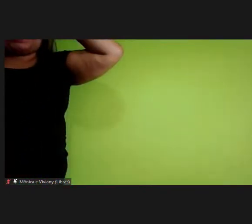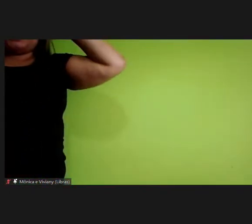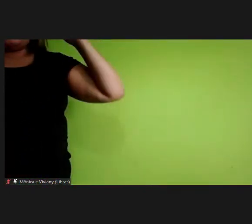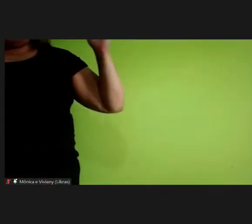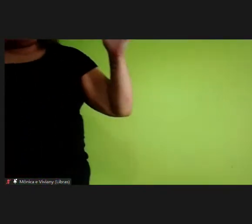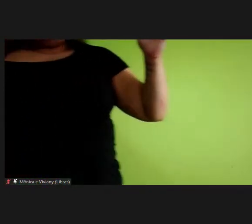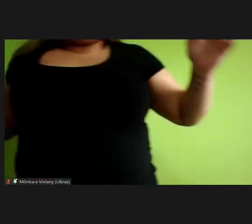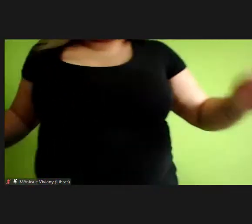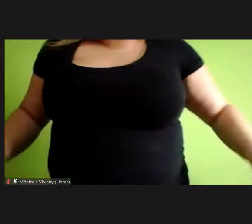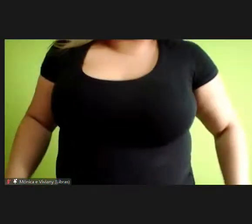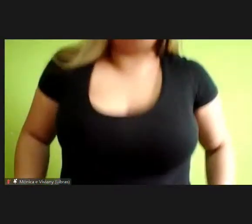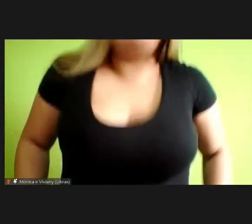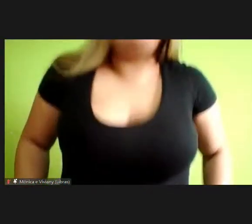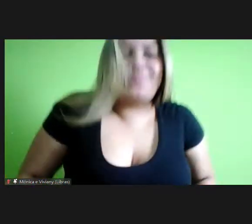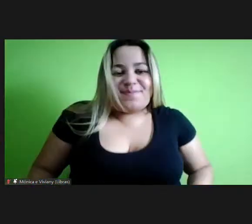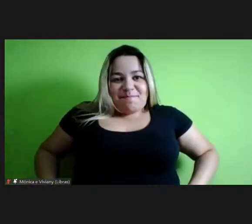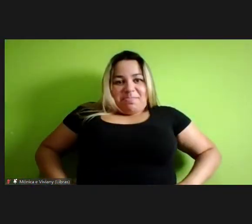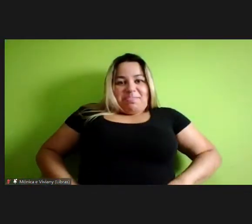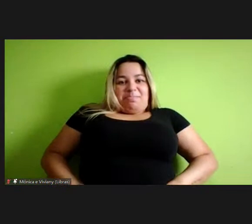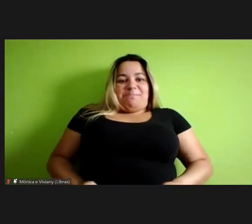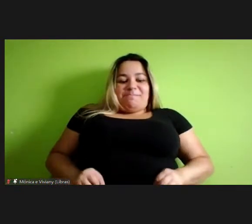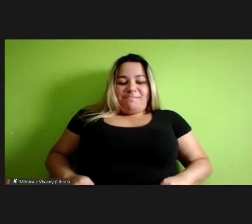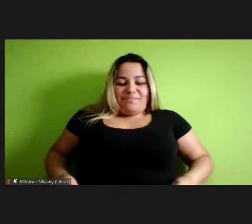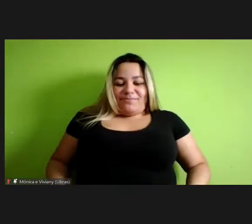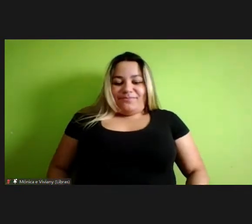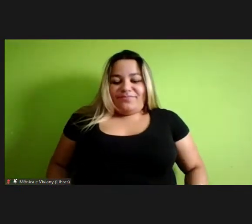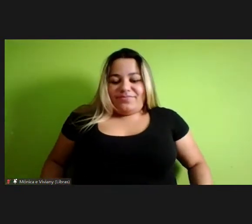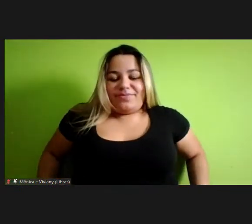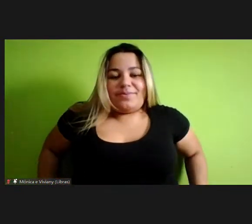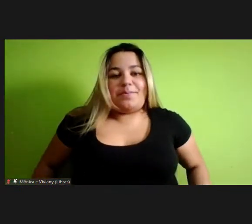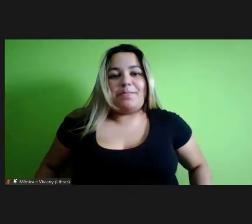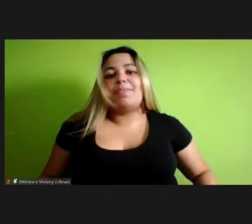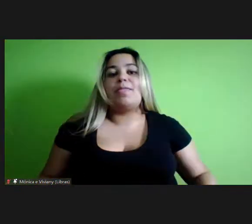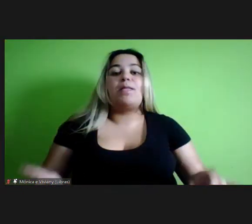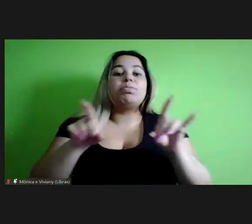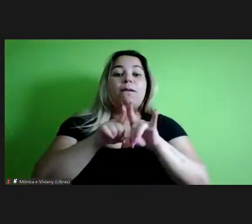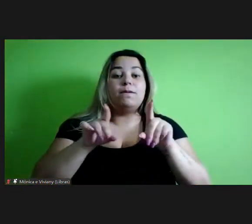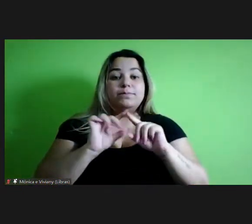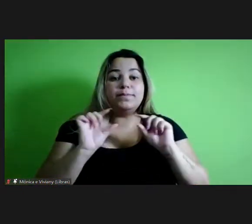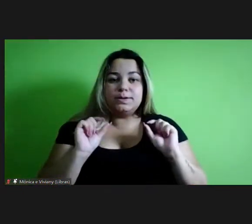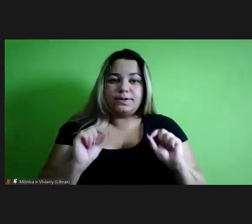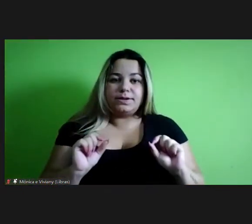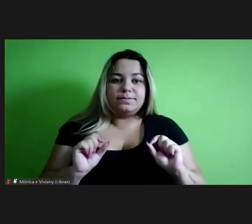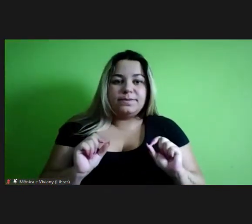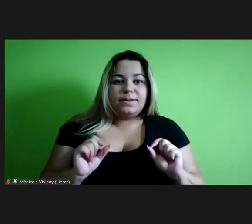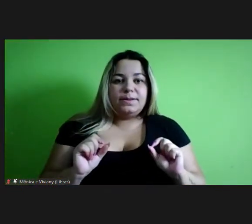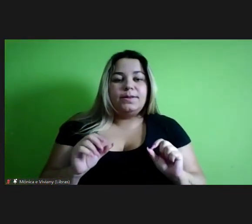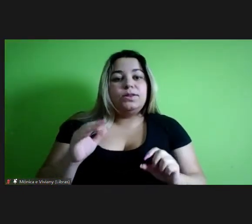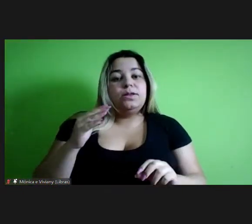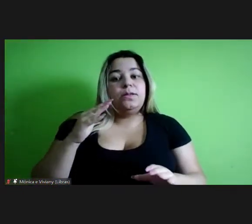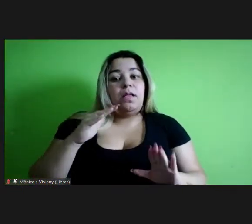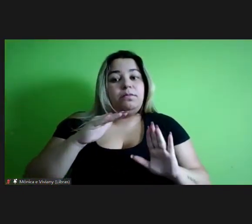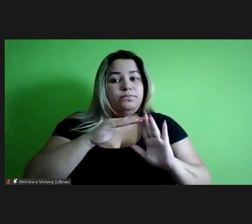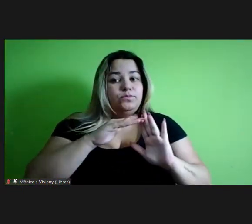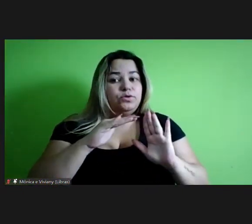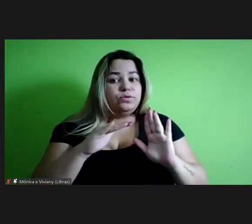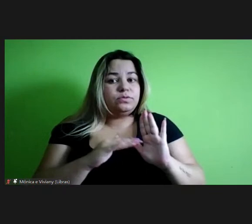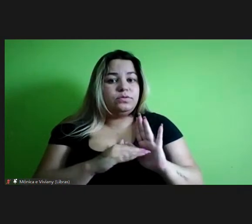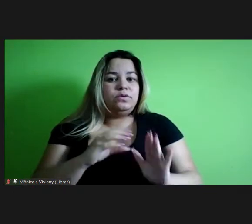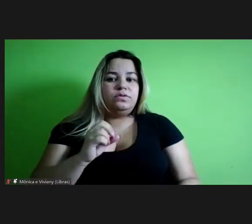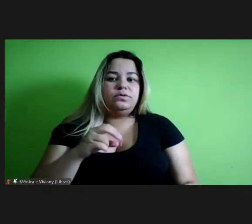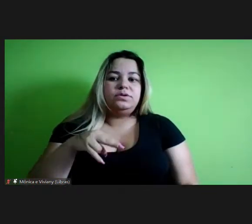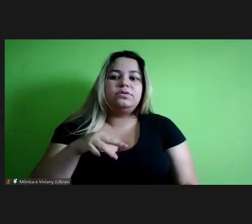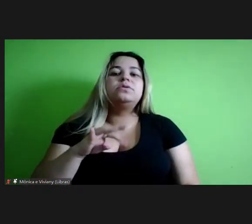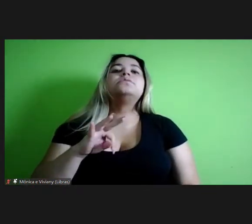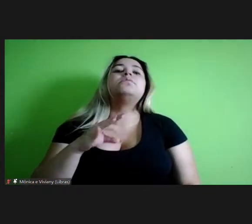how much we have advanced concerning this whole agenda starting in the first meeting, both in terms